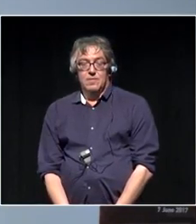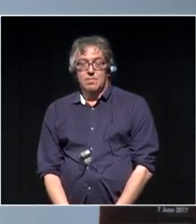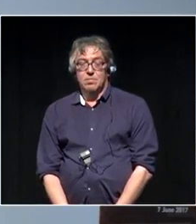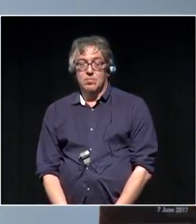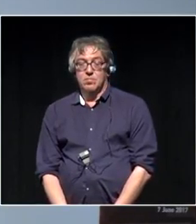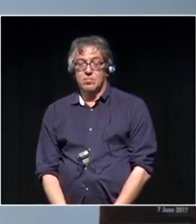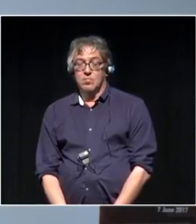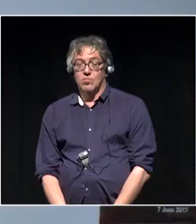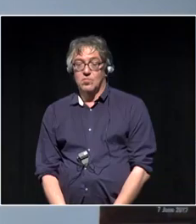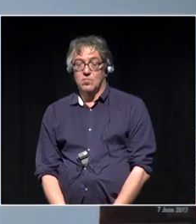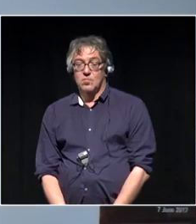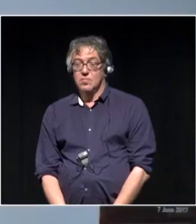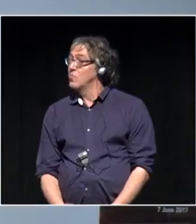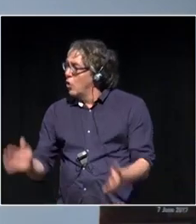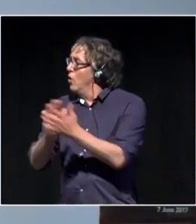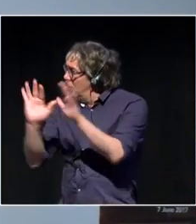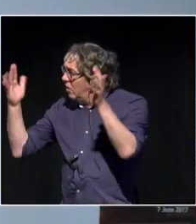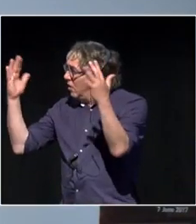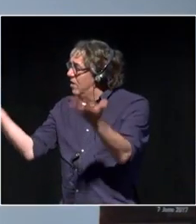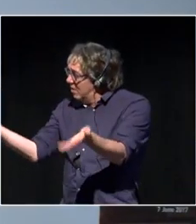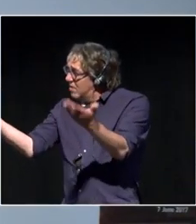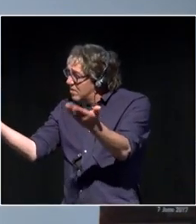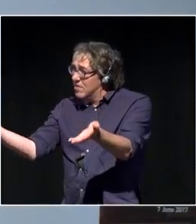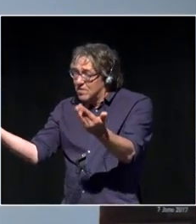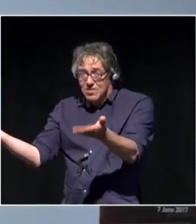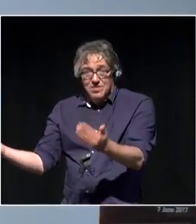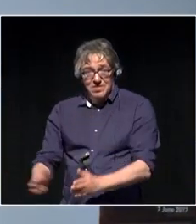More clapping. Sorry, don't think you can stop, because you can't.